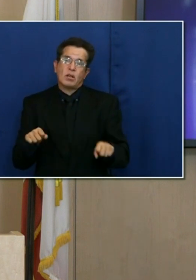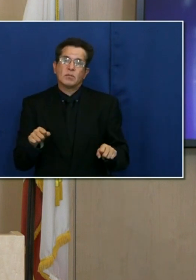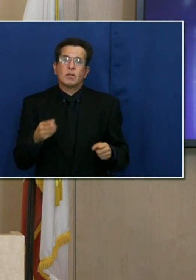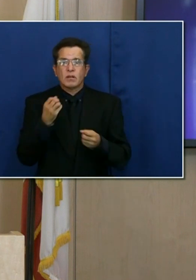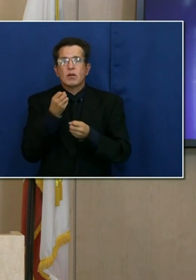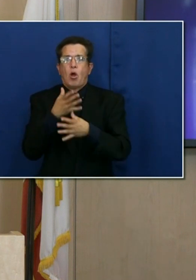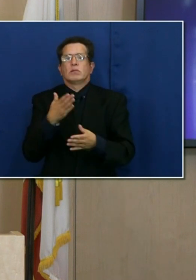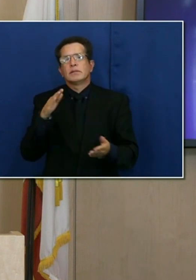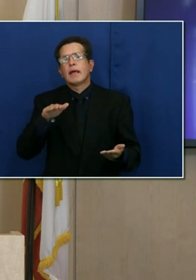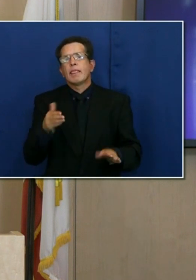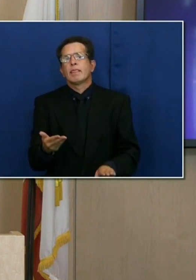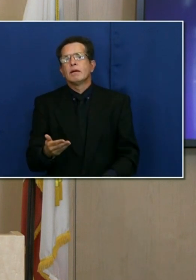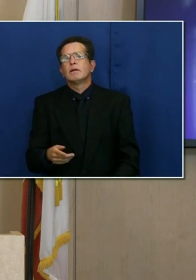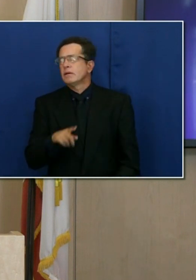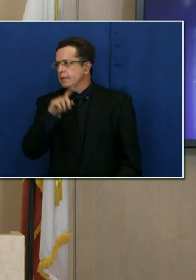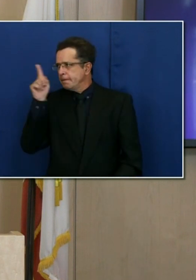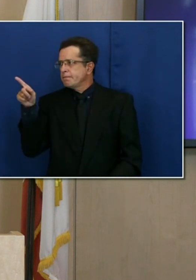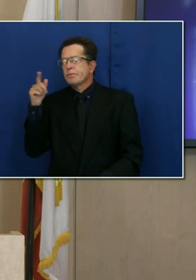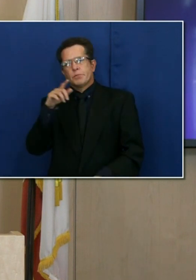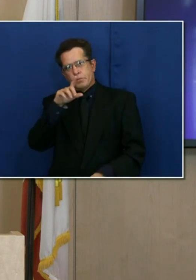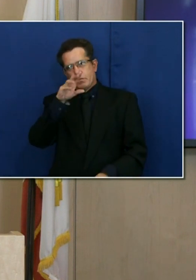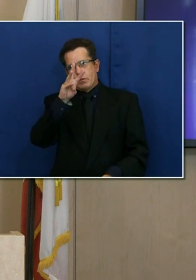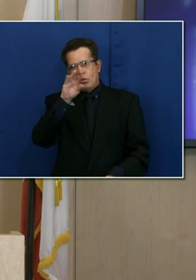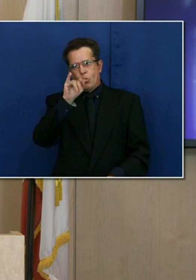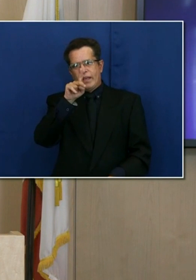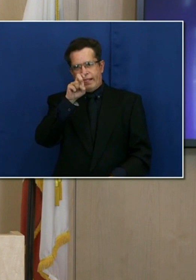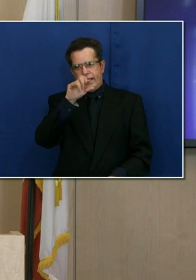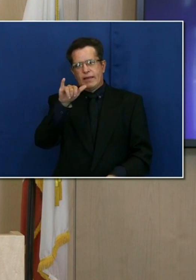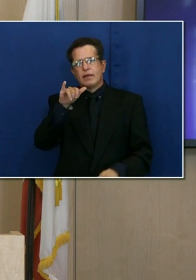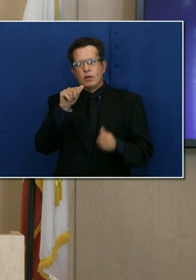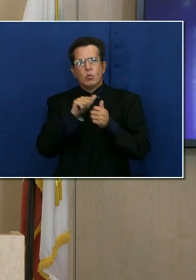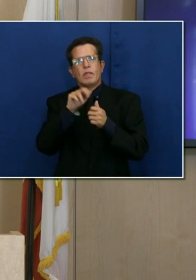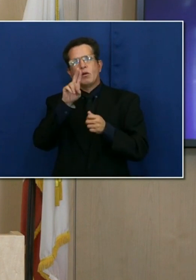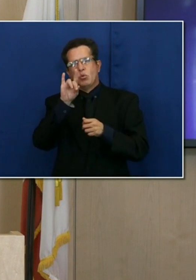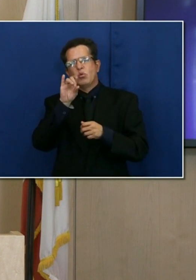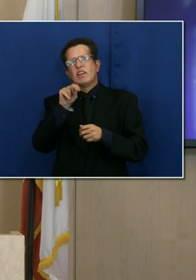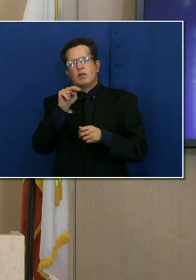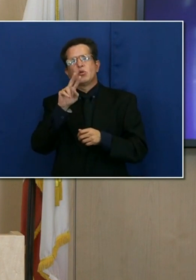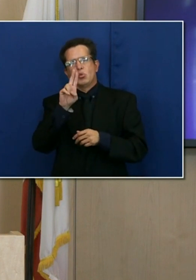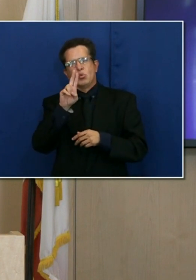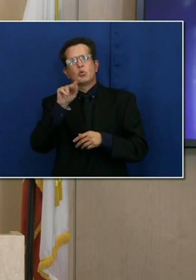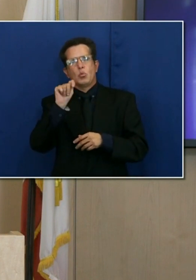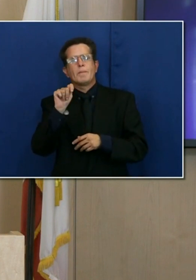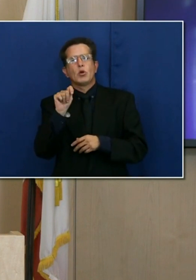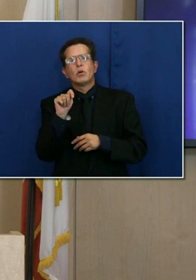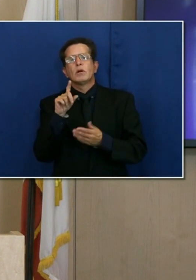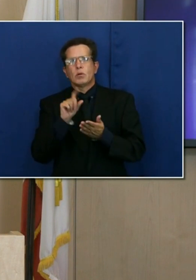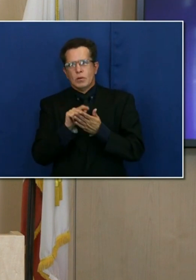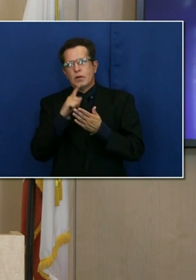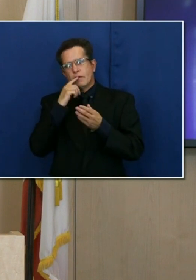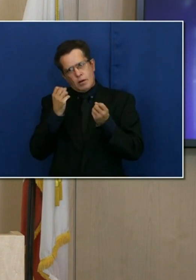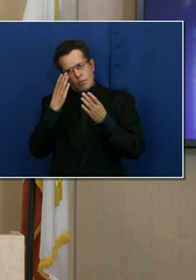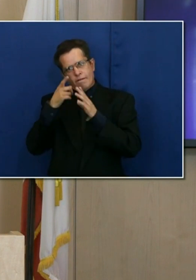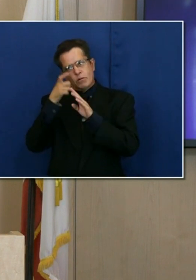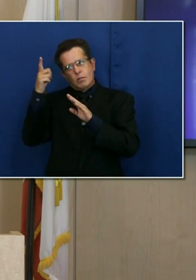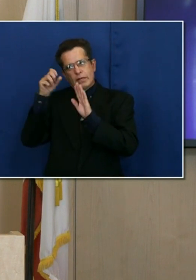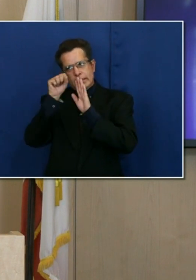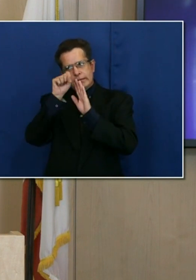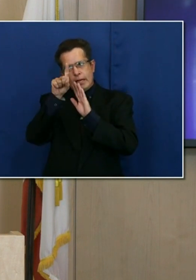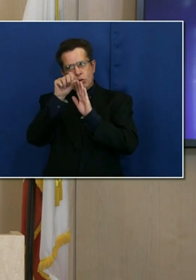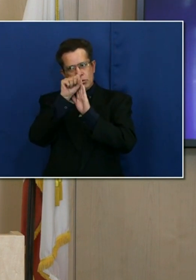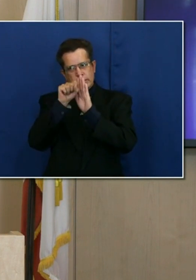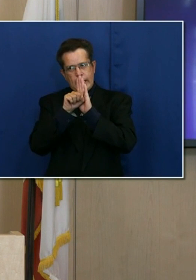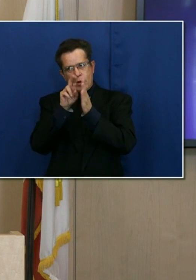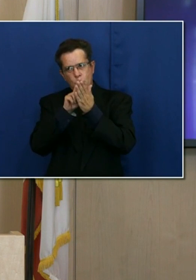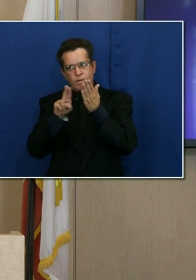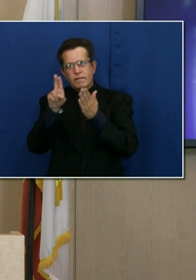actually several reporters have asked this. She's with the Union Tribune. How many positive cases have stemmed from UCSD since students started to